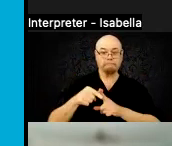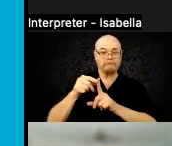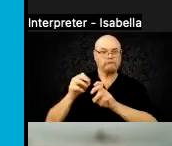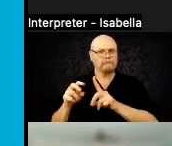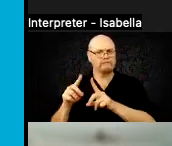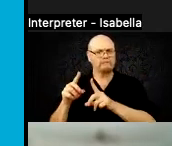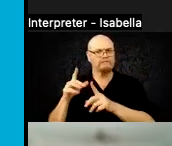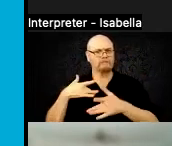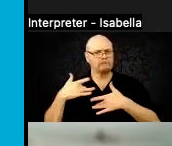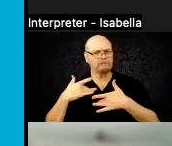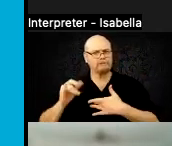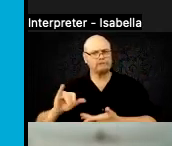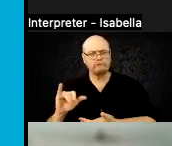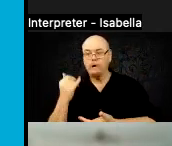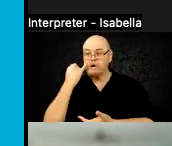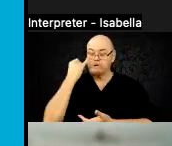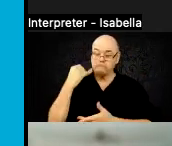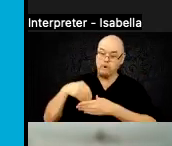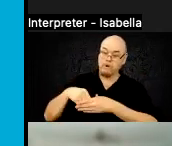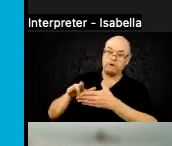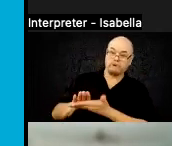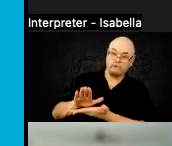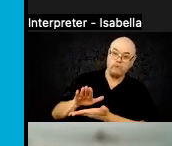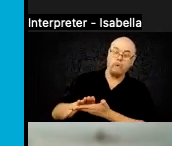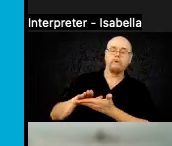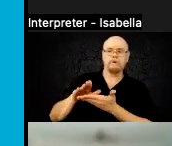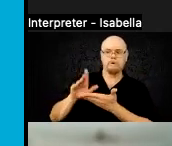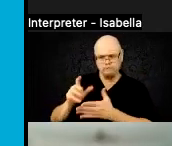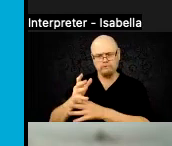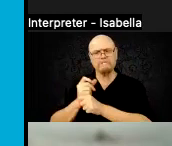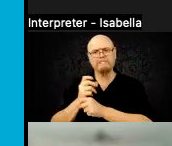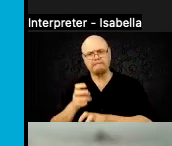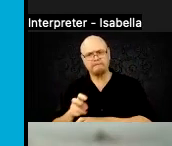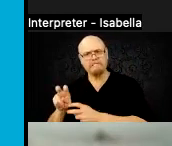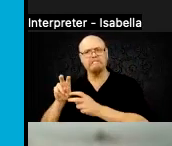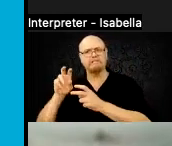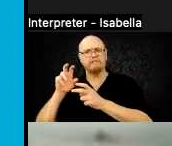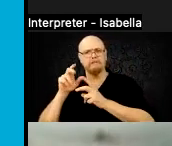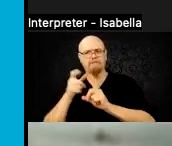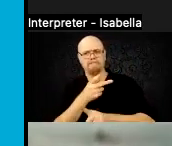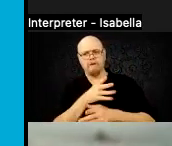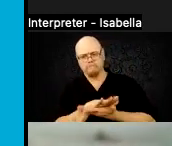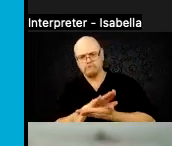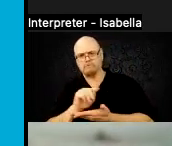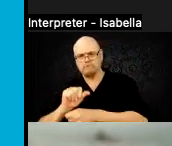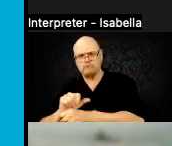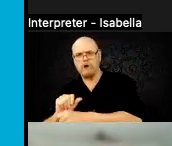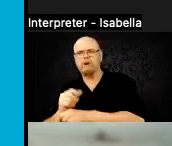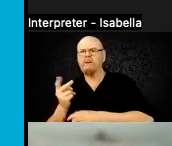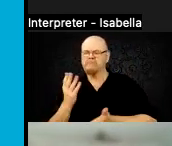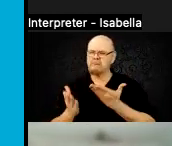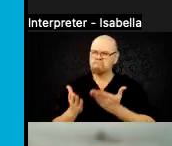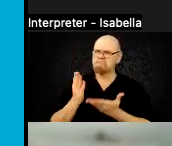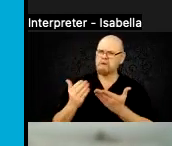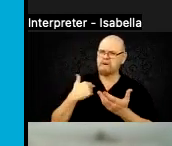services, but they also are in school, right, and they're supposed to be getting transition services through school, you might be running into issues with accessing those